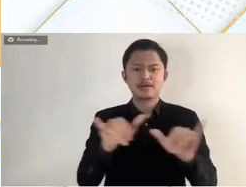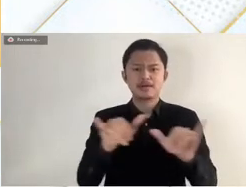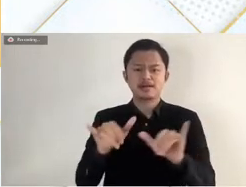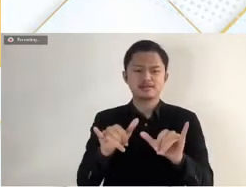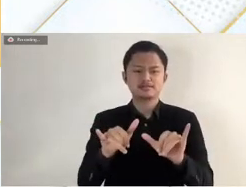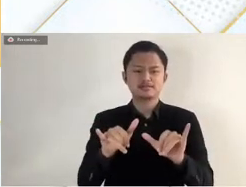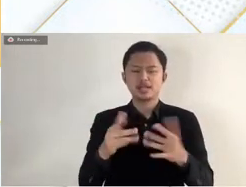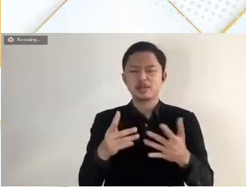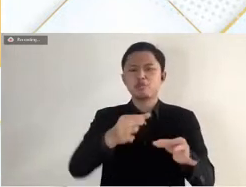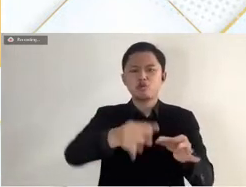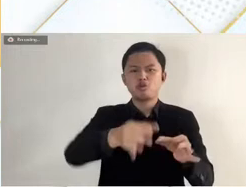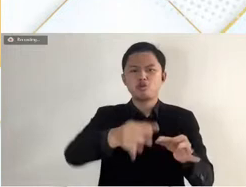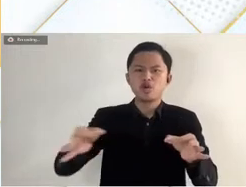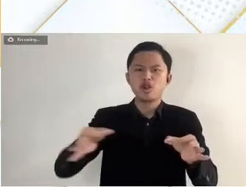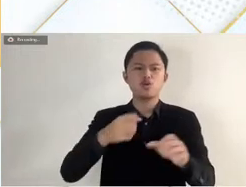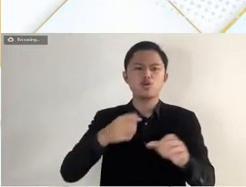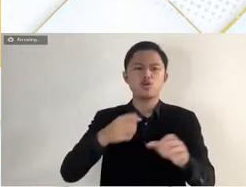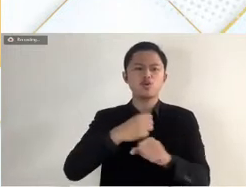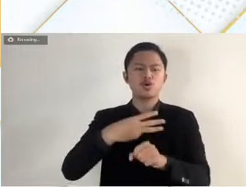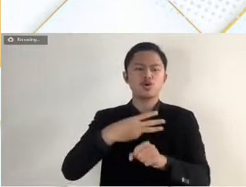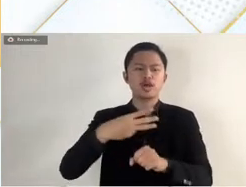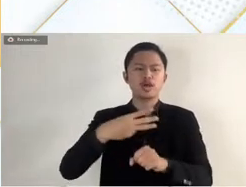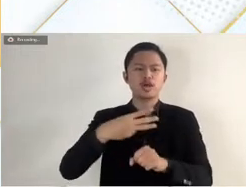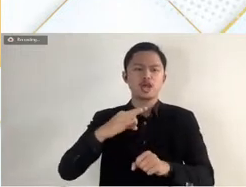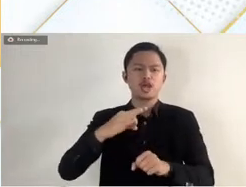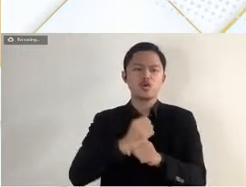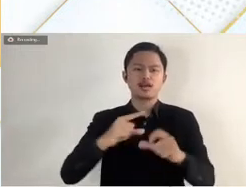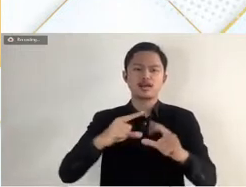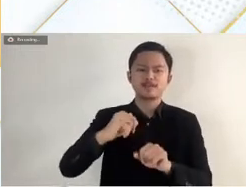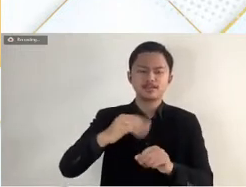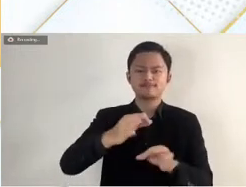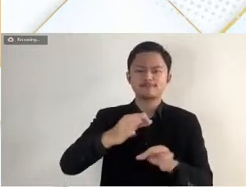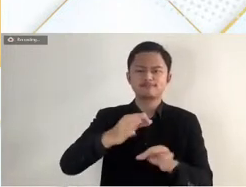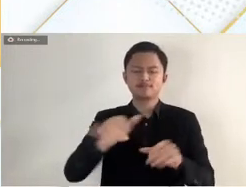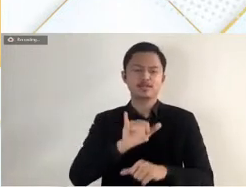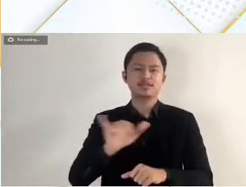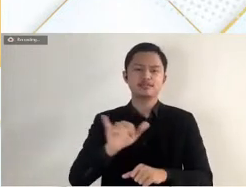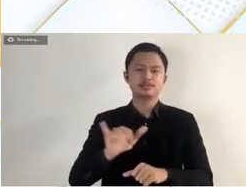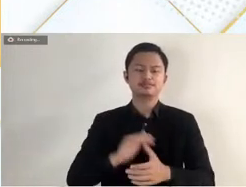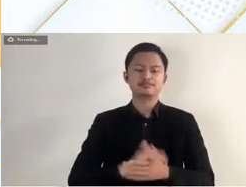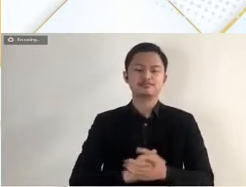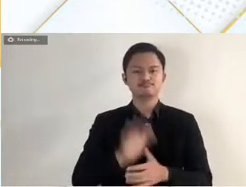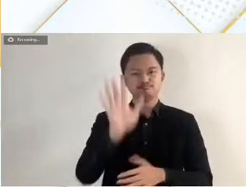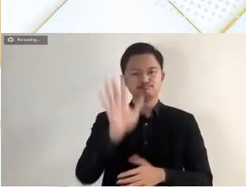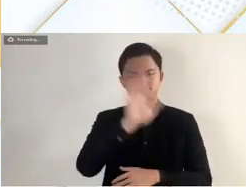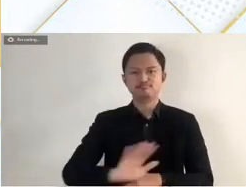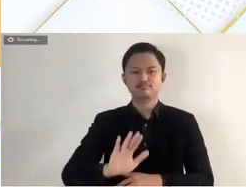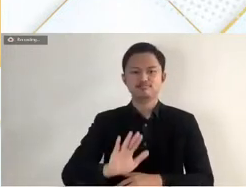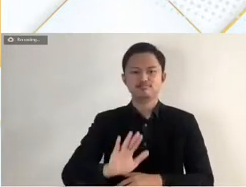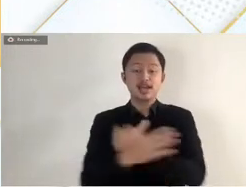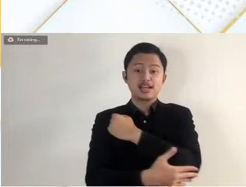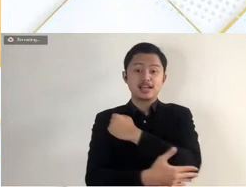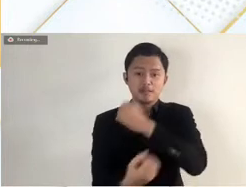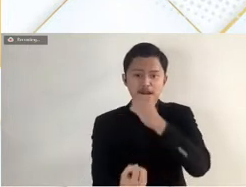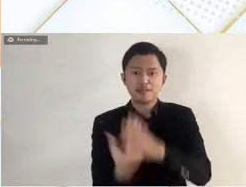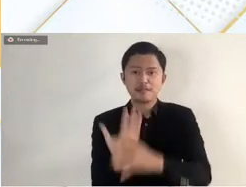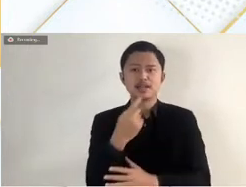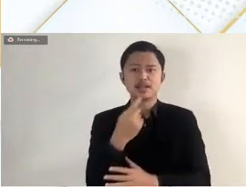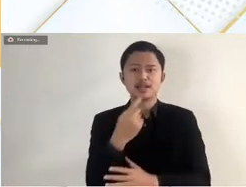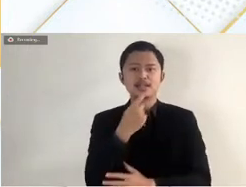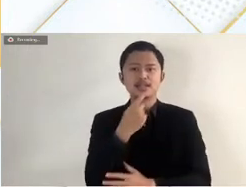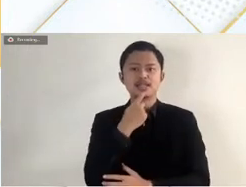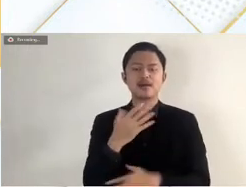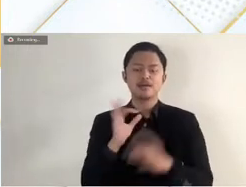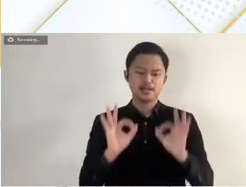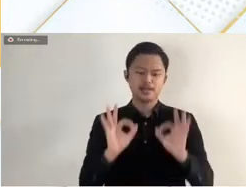island and archipelagic nations. We share common challenges of development, education, healthcare,